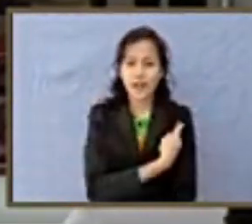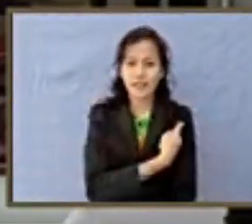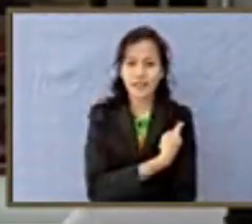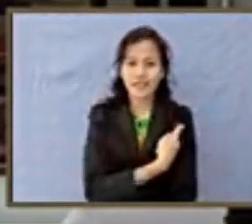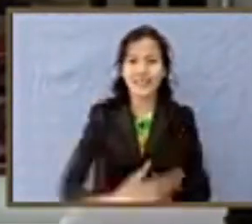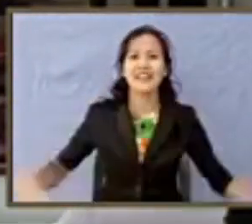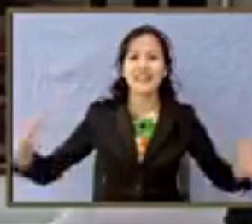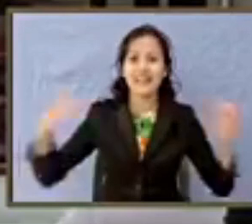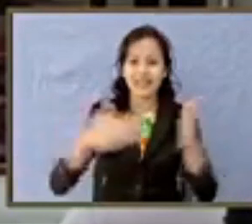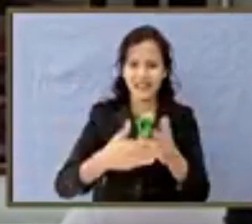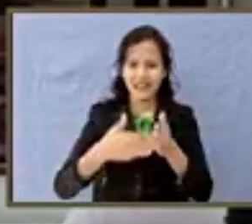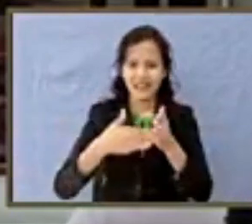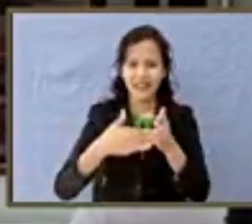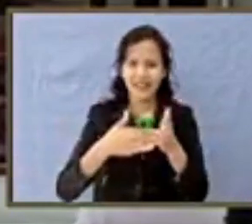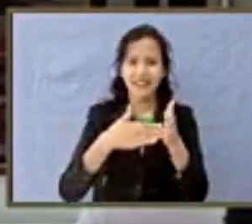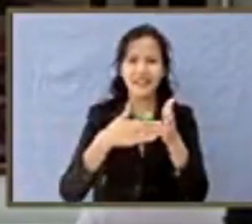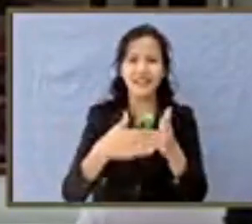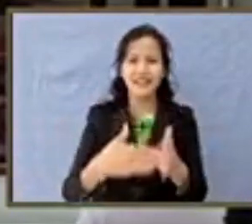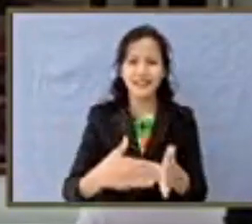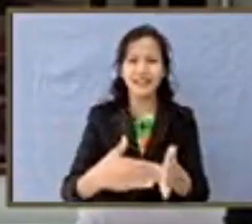revive us